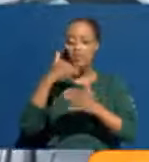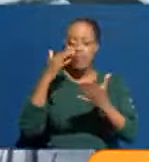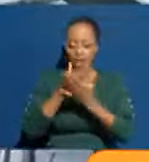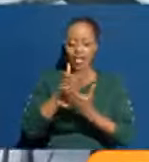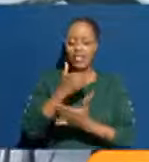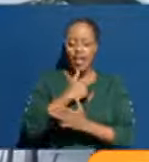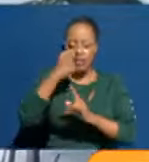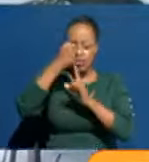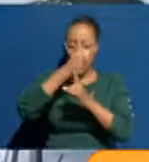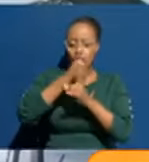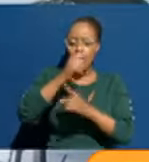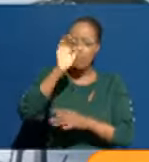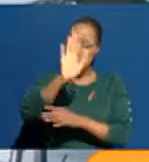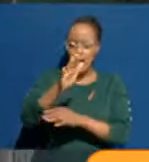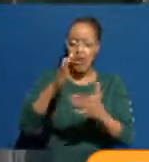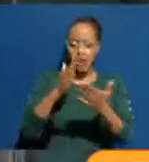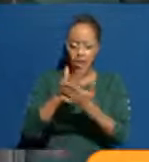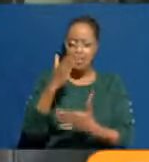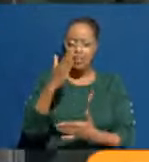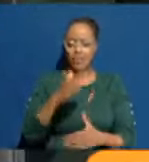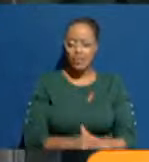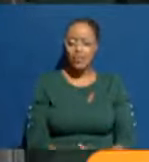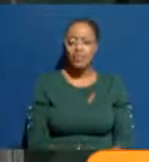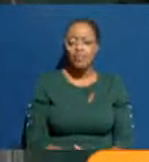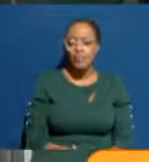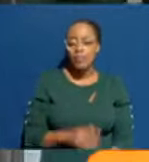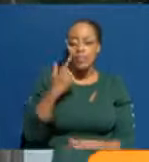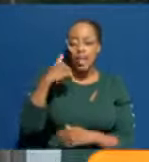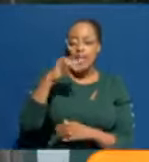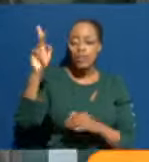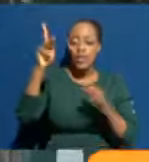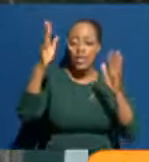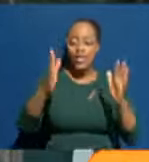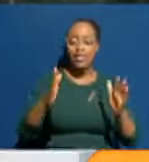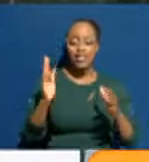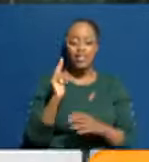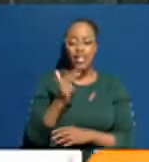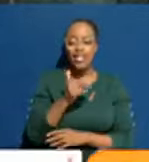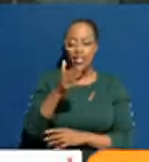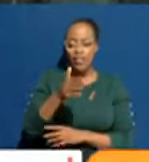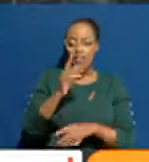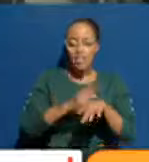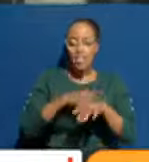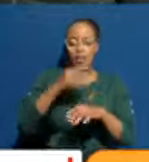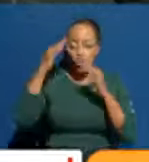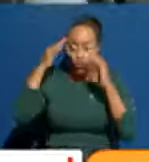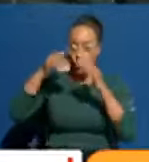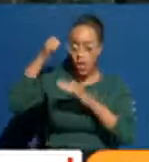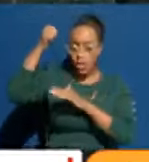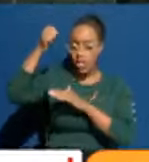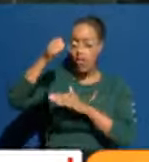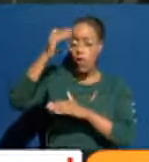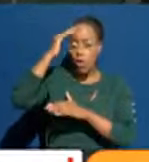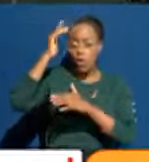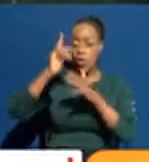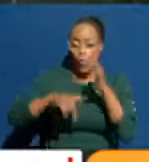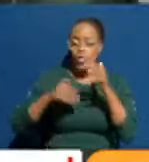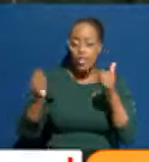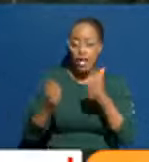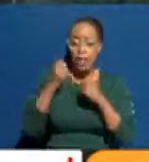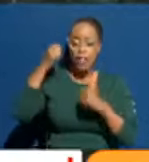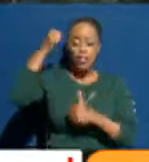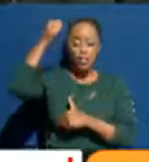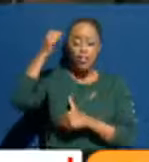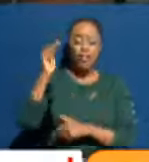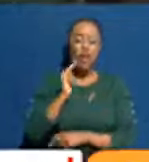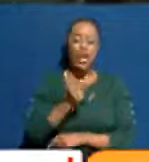to fight for himself. You know, we are Kenyan, we are here. When we go to politics, we know what comes with politics, and